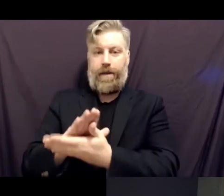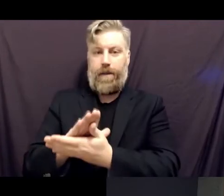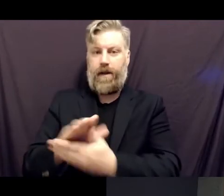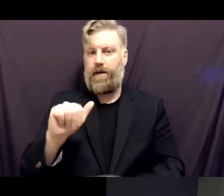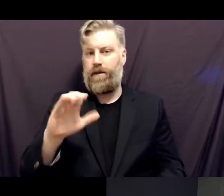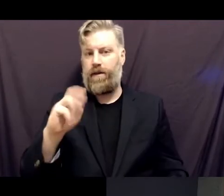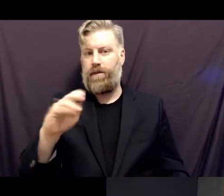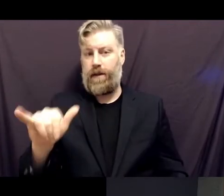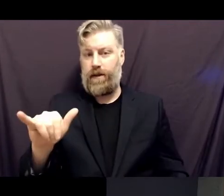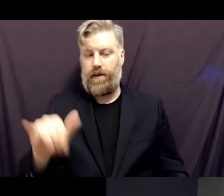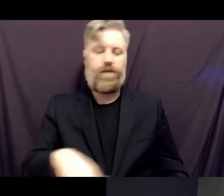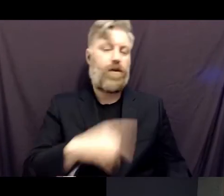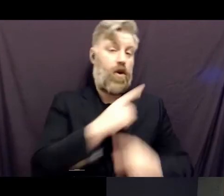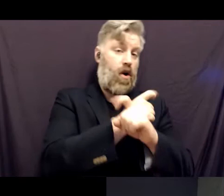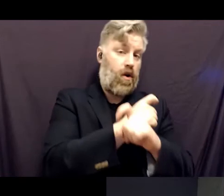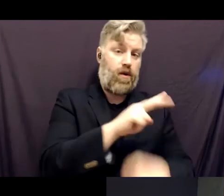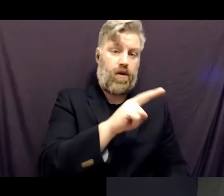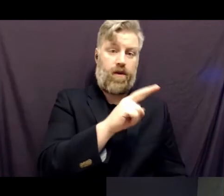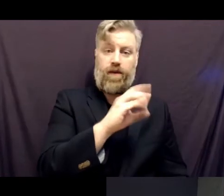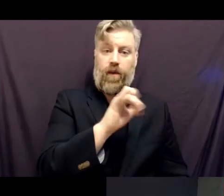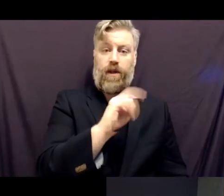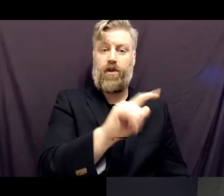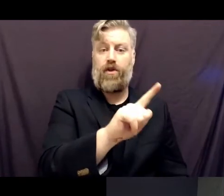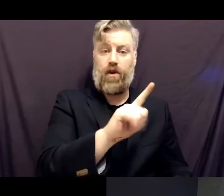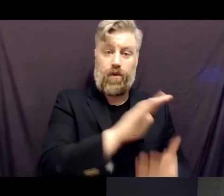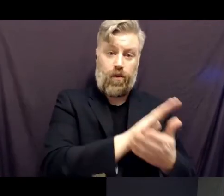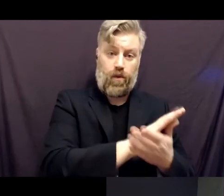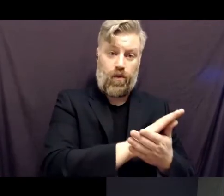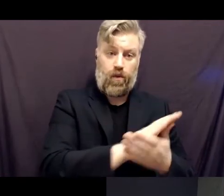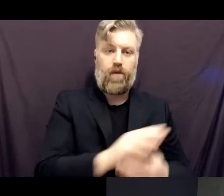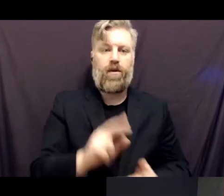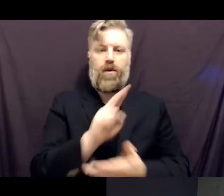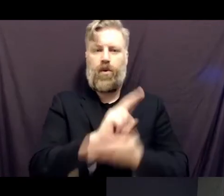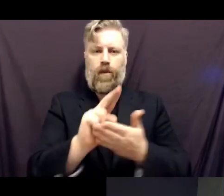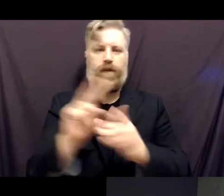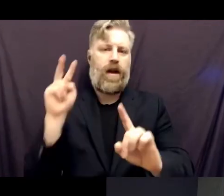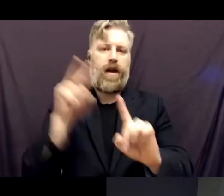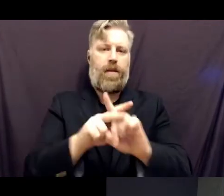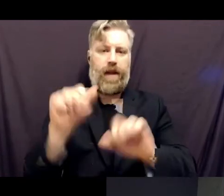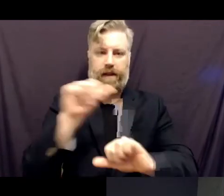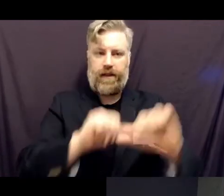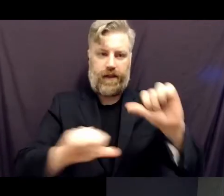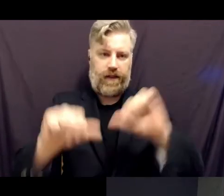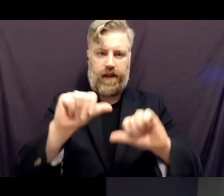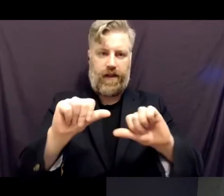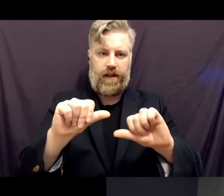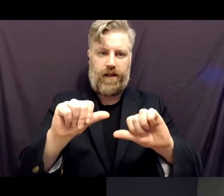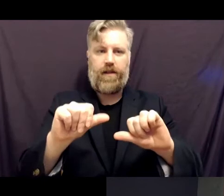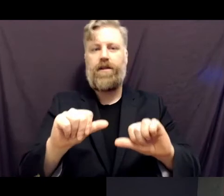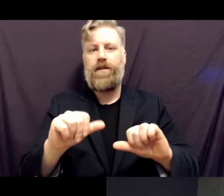Austrian vocational schools, the University of Applied Sciences, UNEUM, and